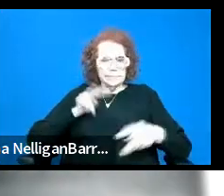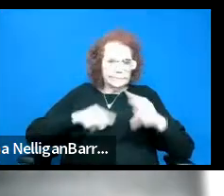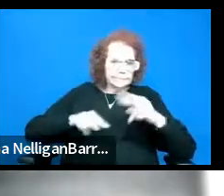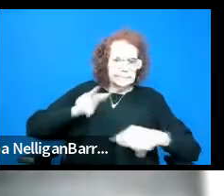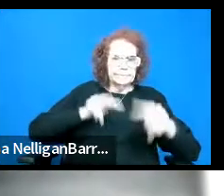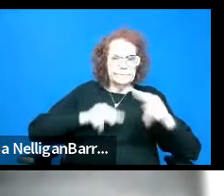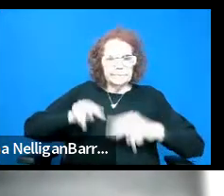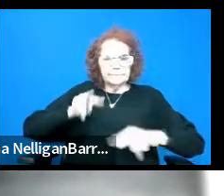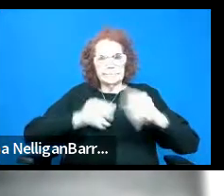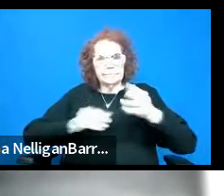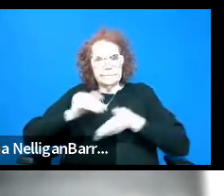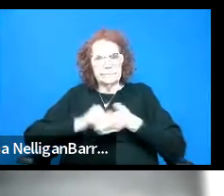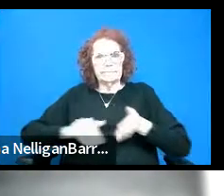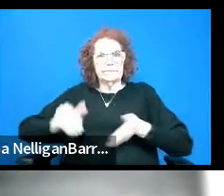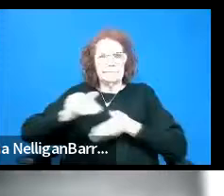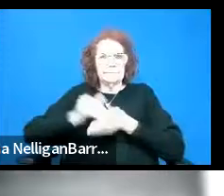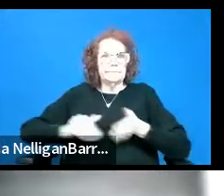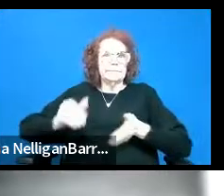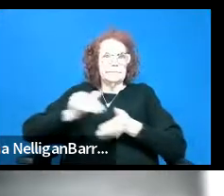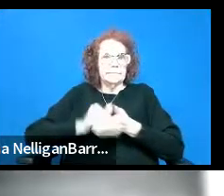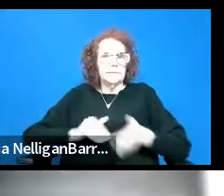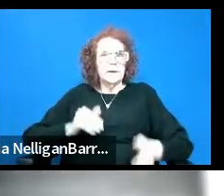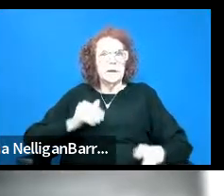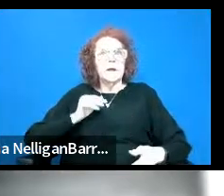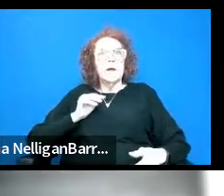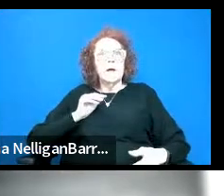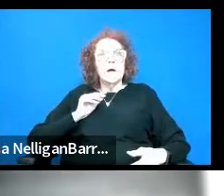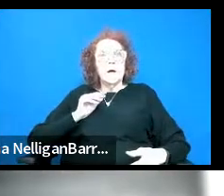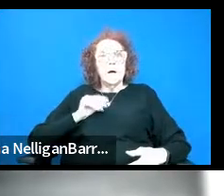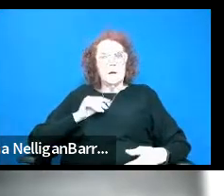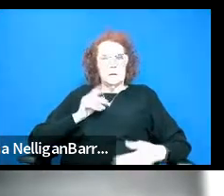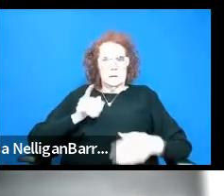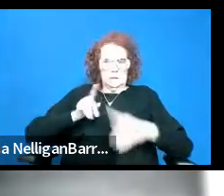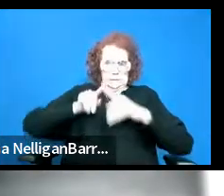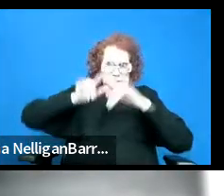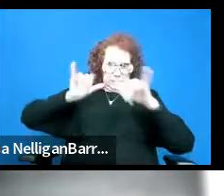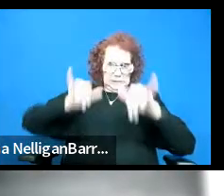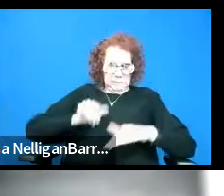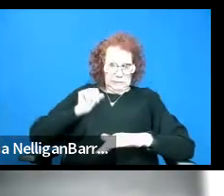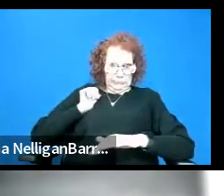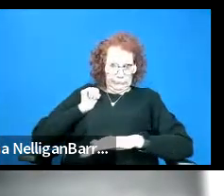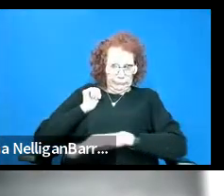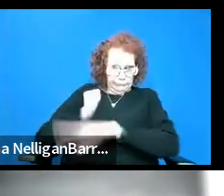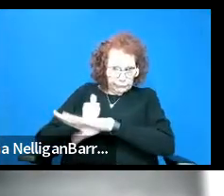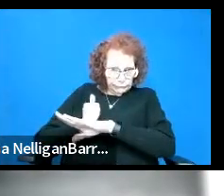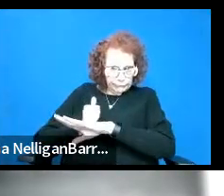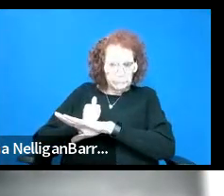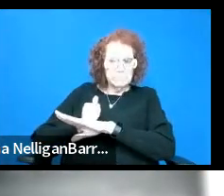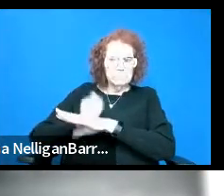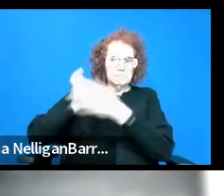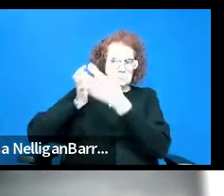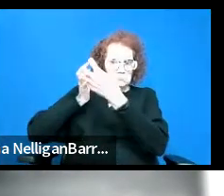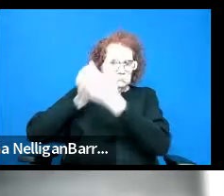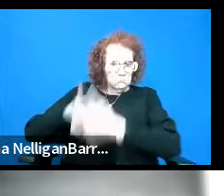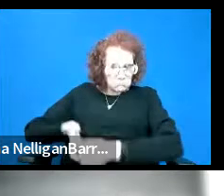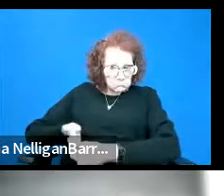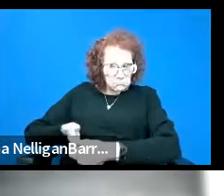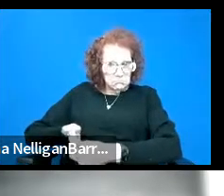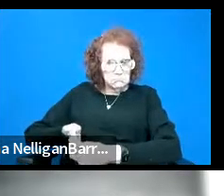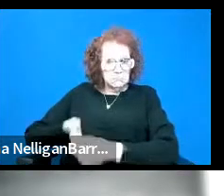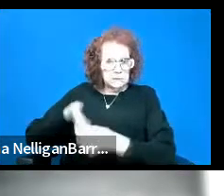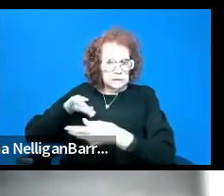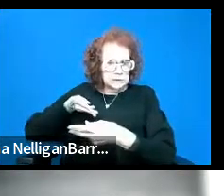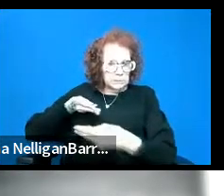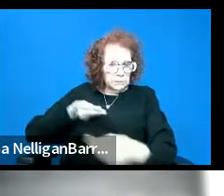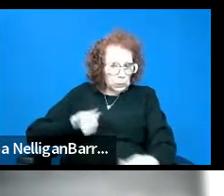the system, we need to keep working our processes to smooth them out. The software will work better if we